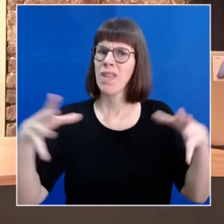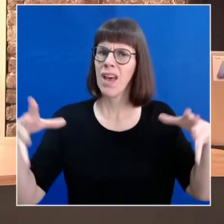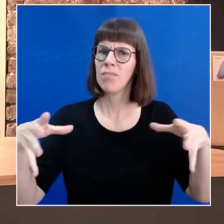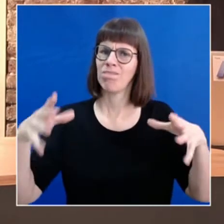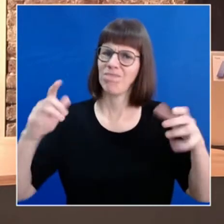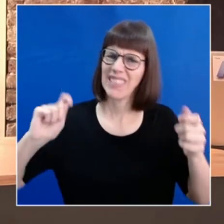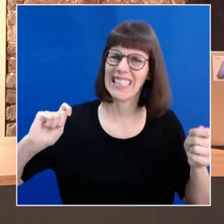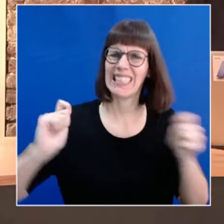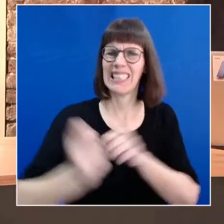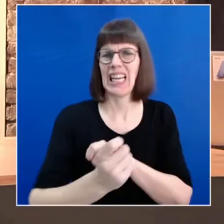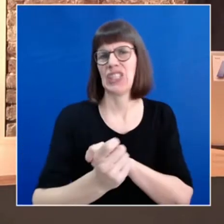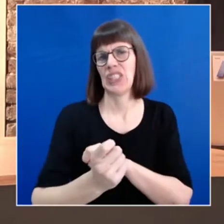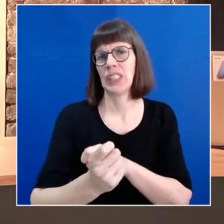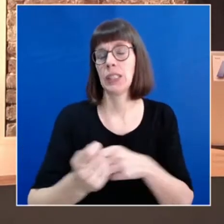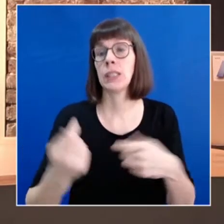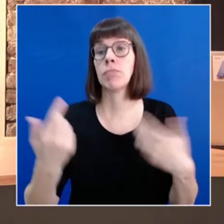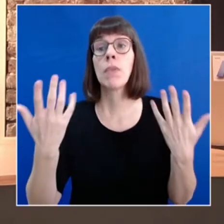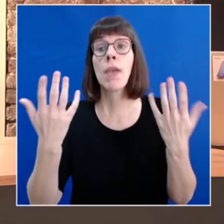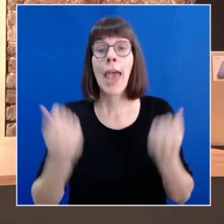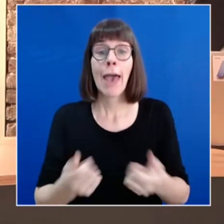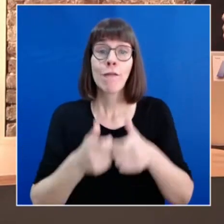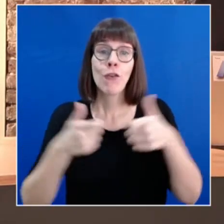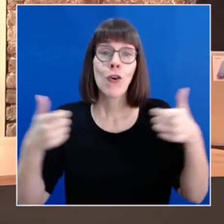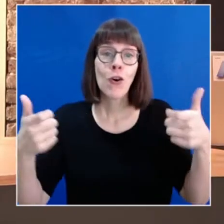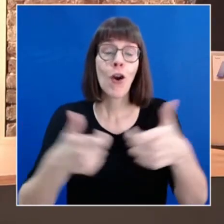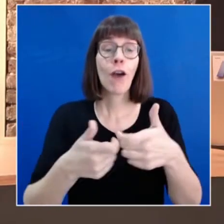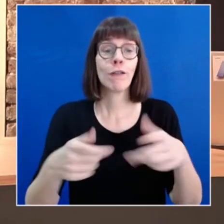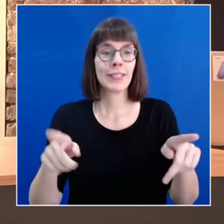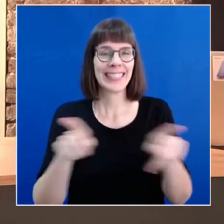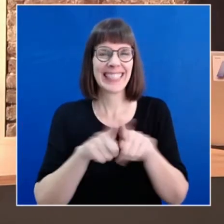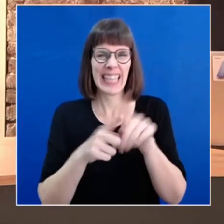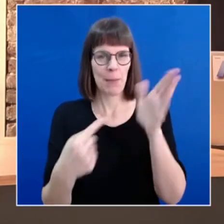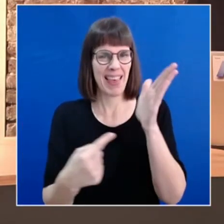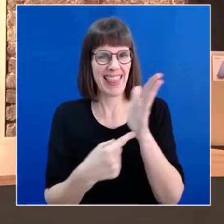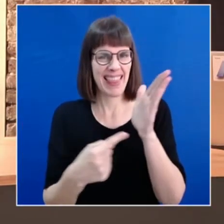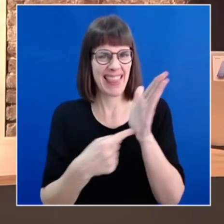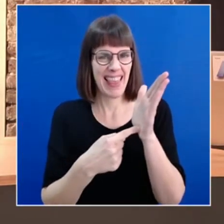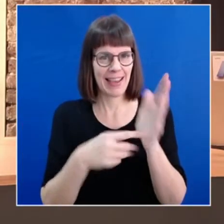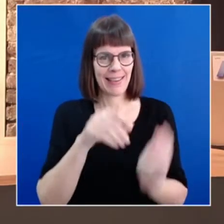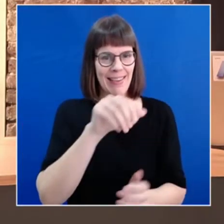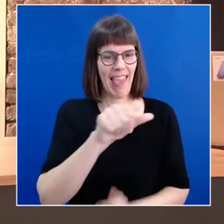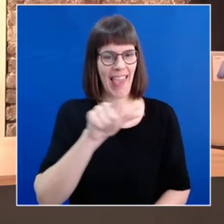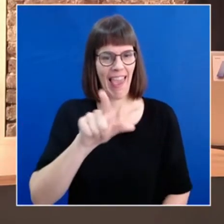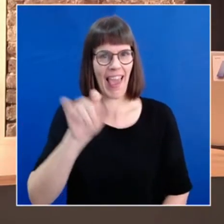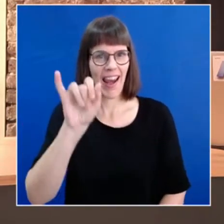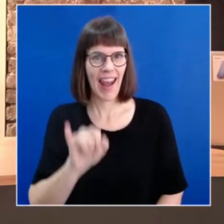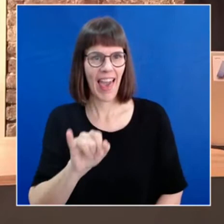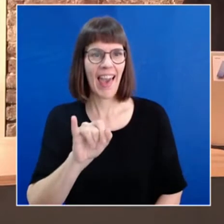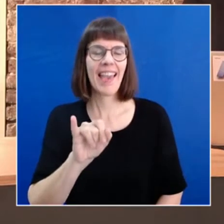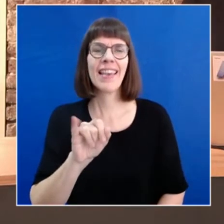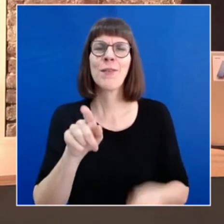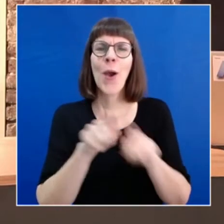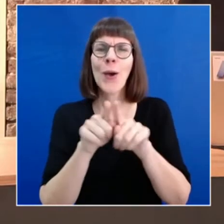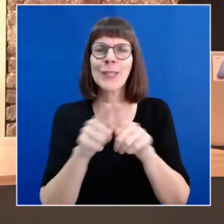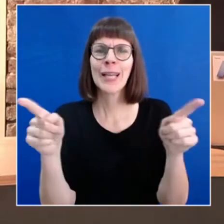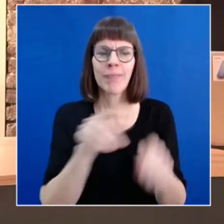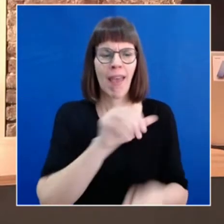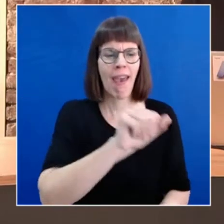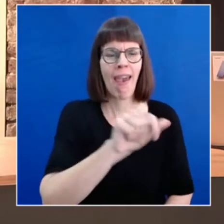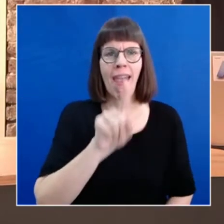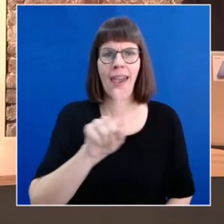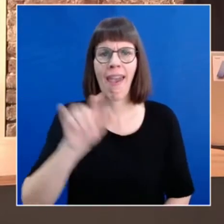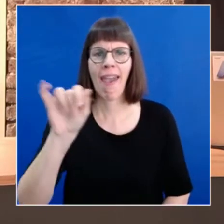are conferences on, like Tech Ally Summit, the term that you make, the abbreviation also with who kinds to